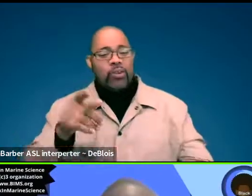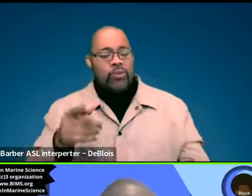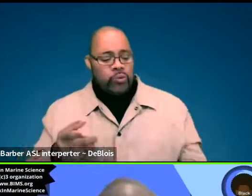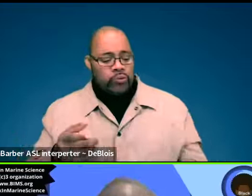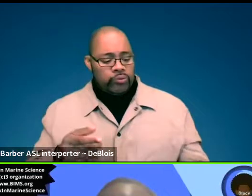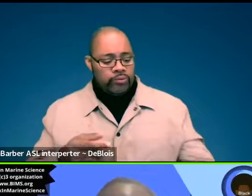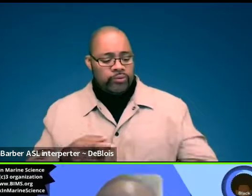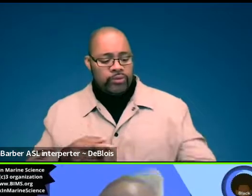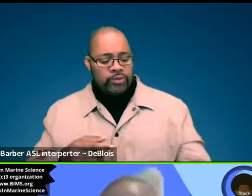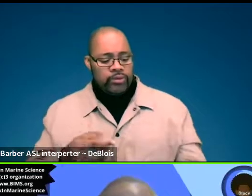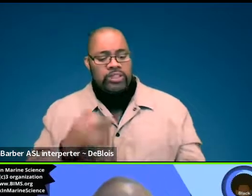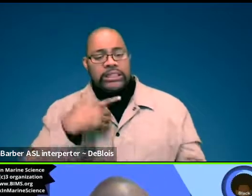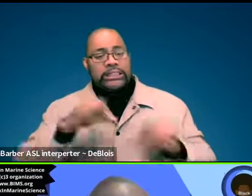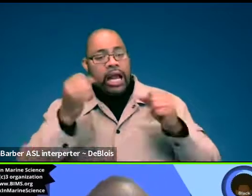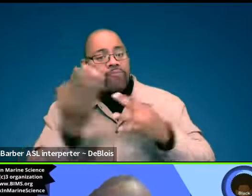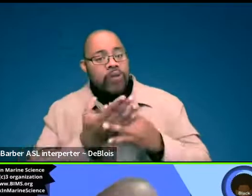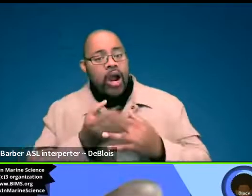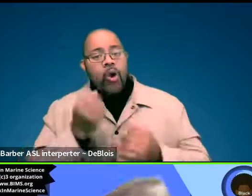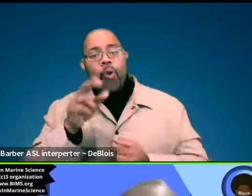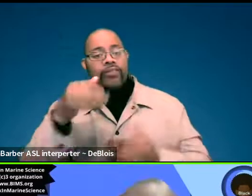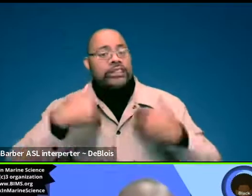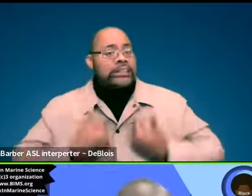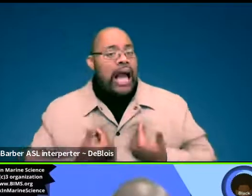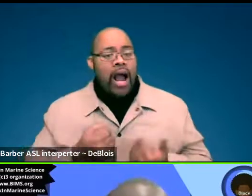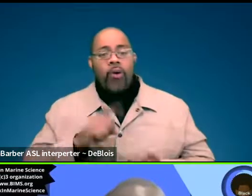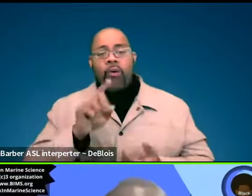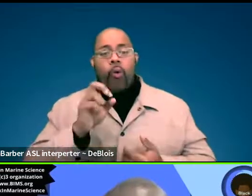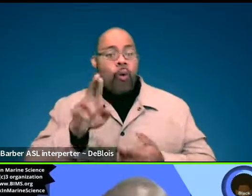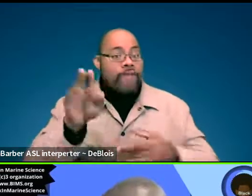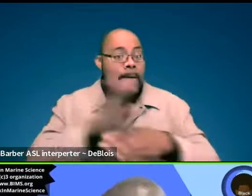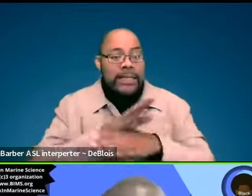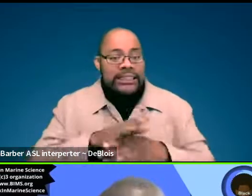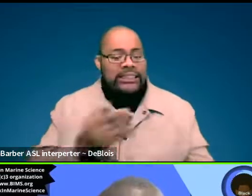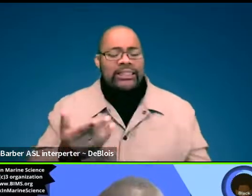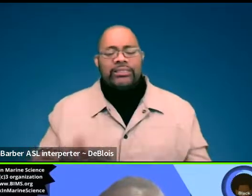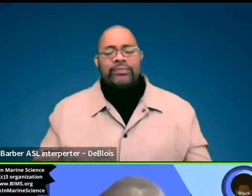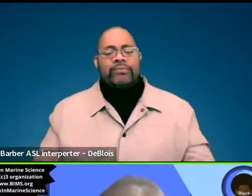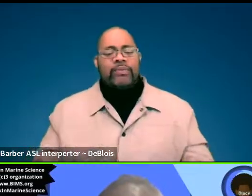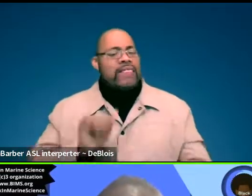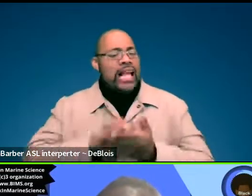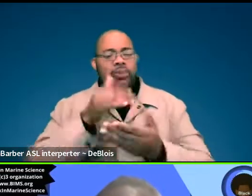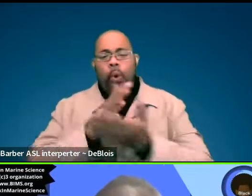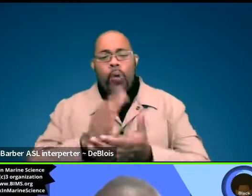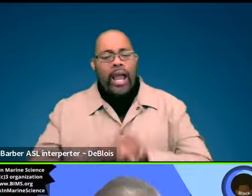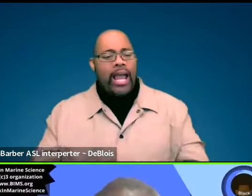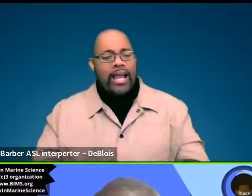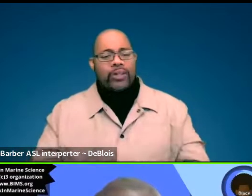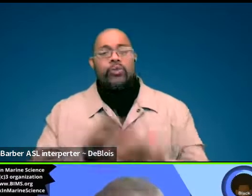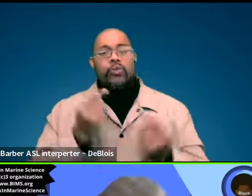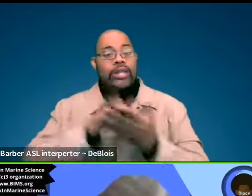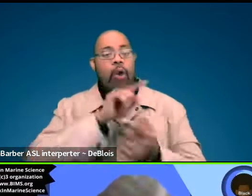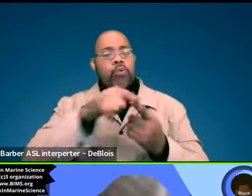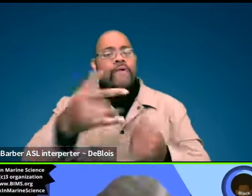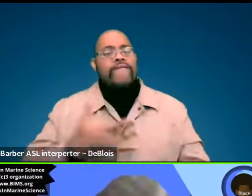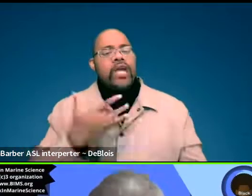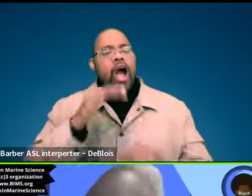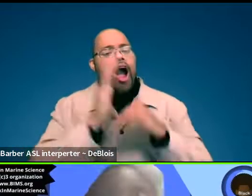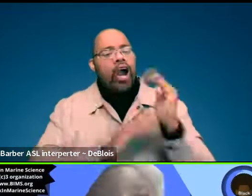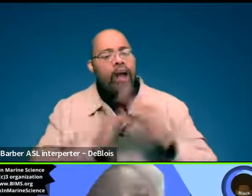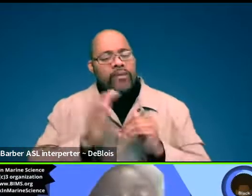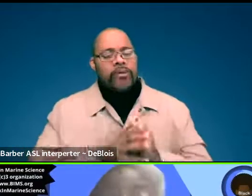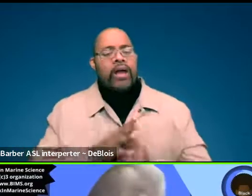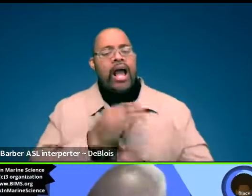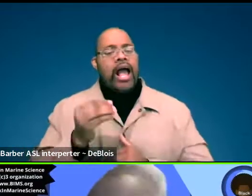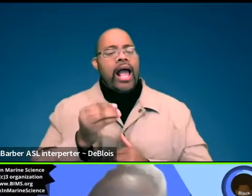you are taking a break, or if you're tired, or if you're busy, or this, that, or the other. Like, that's okay. Do it when you feel comfortable doing it,